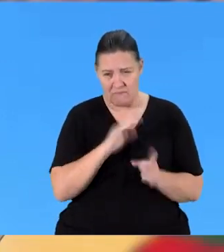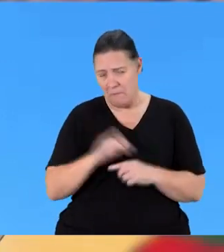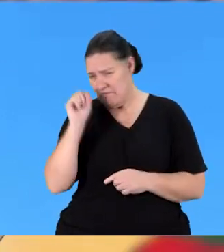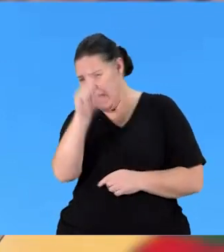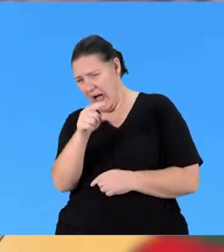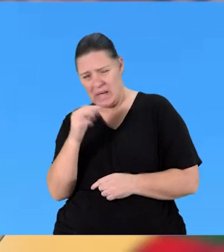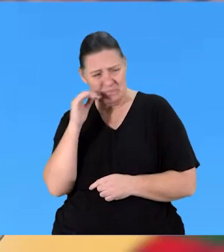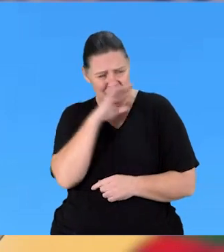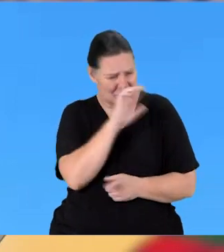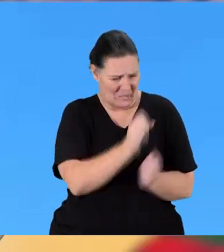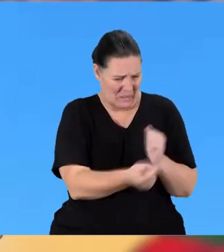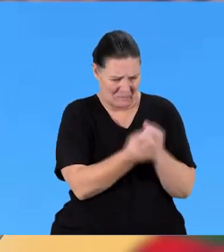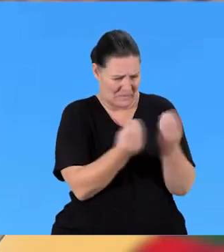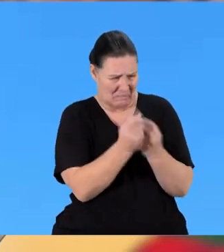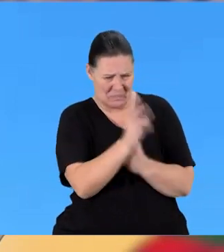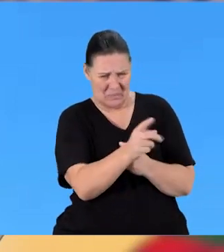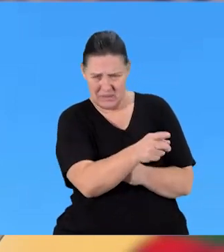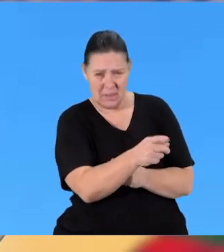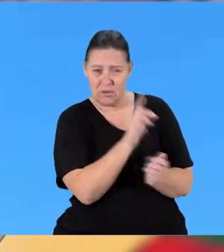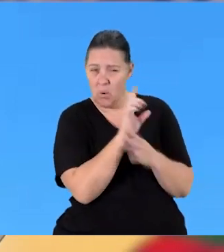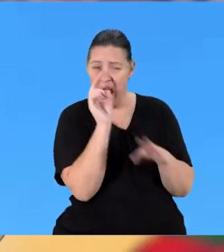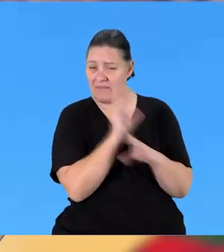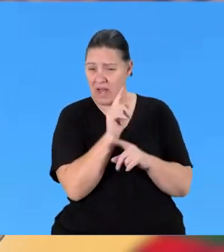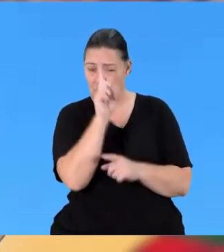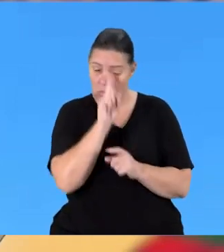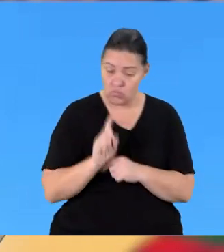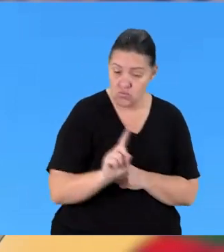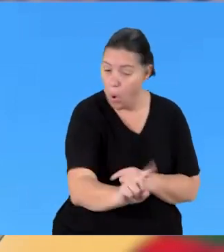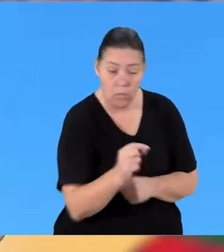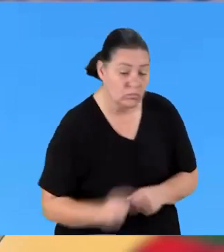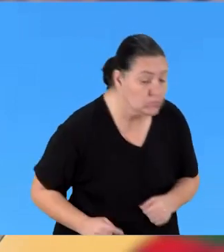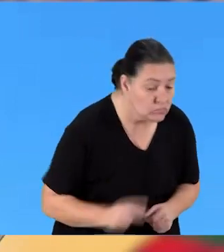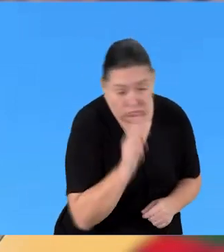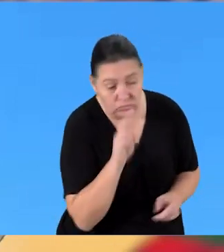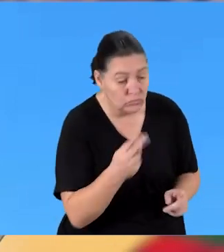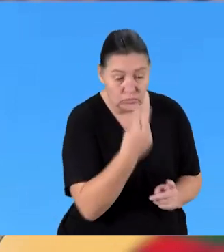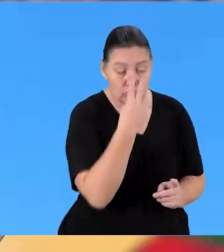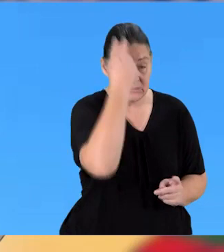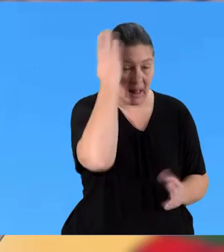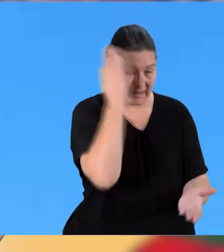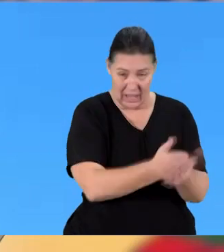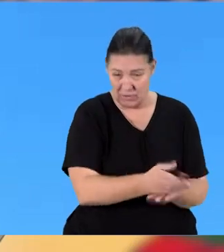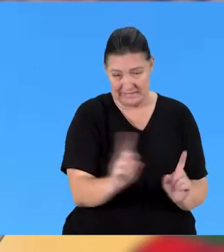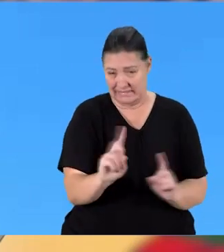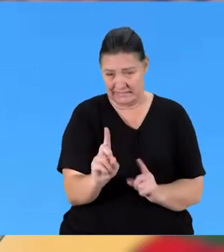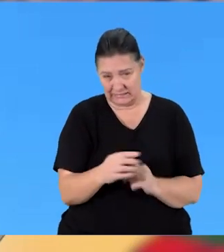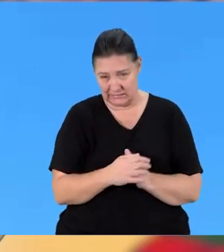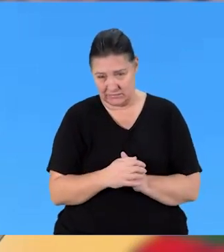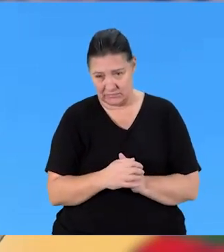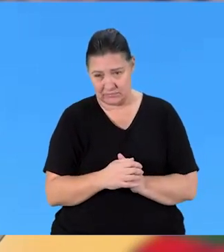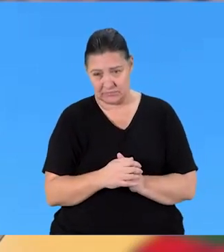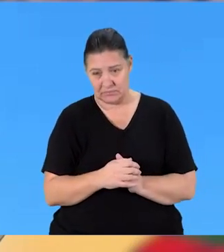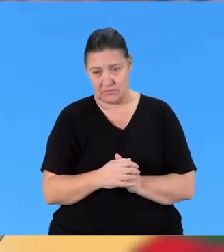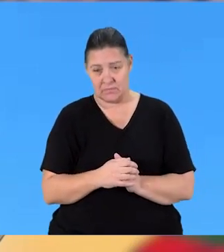can smell from a distance that something is happening there. But it is not advisable that you go to that particular reaction and directly smell from the